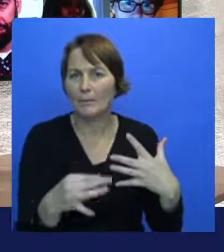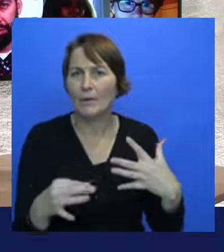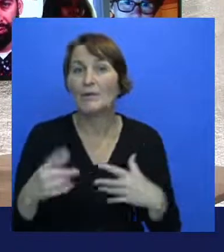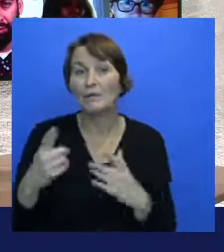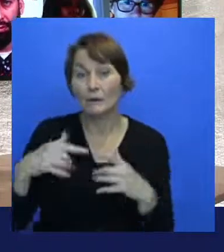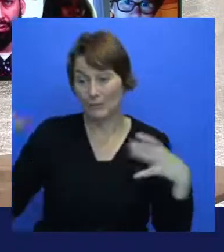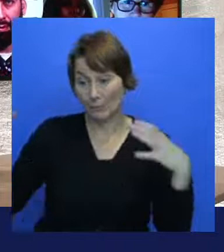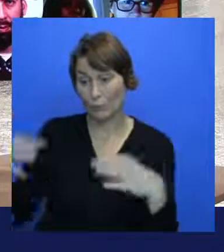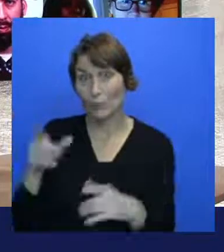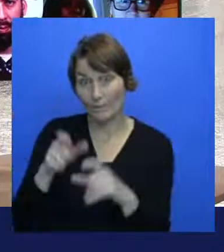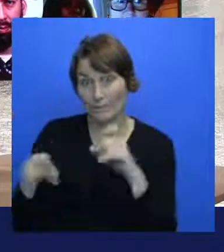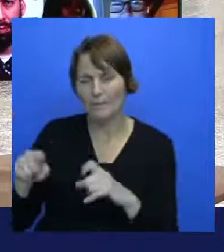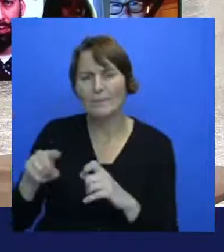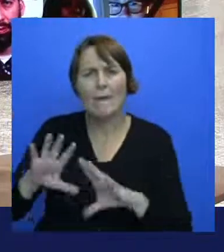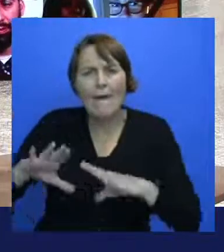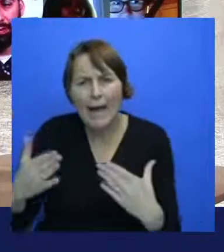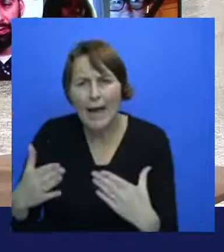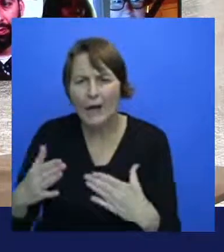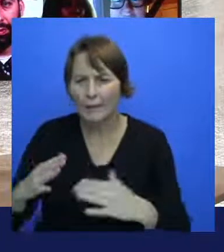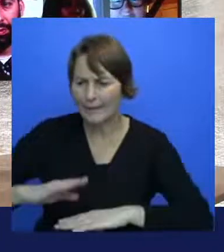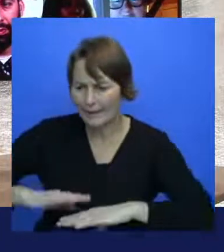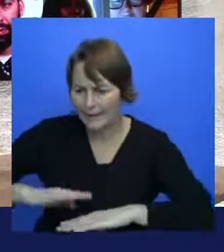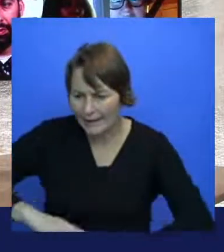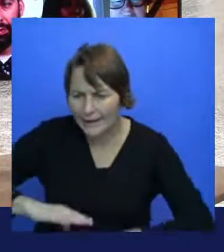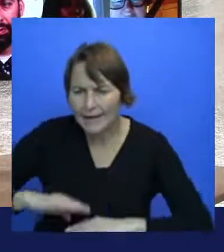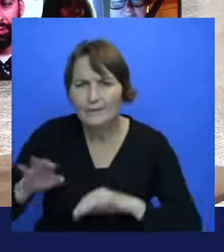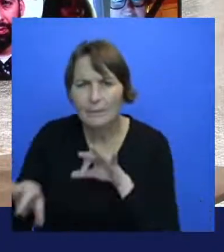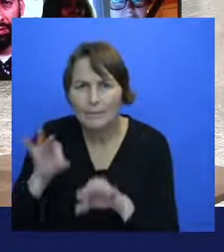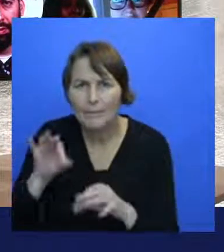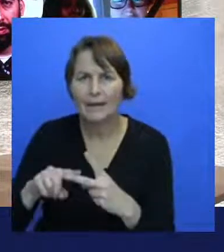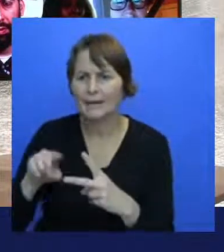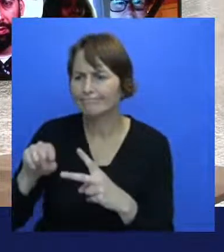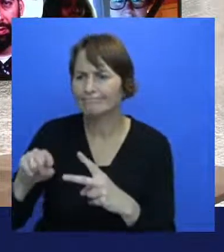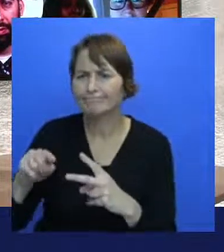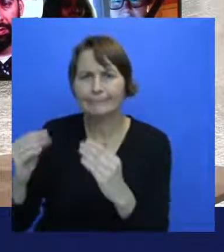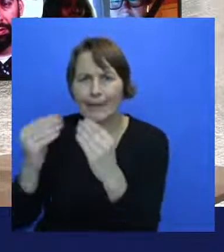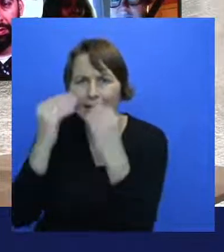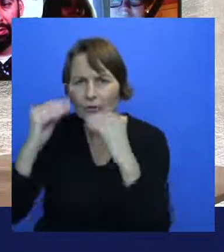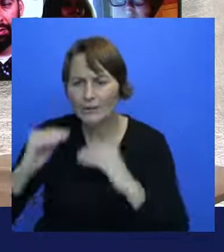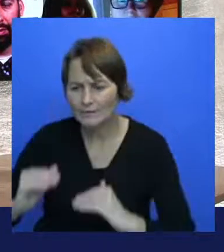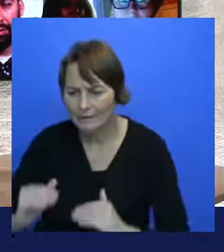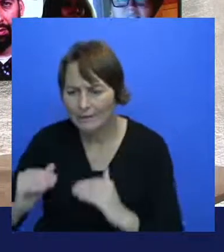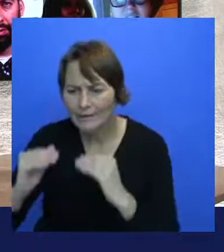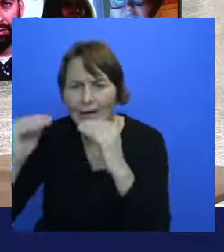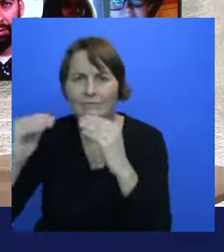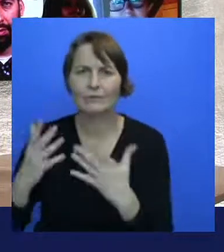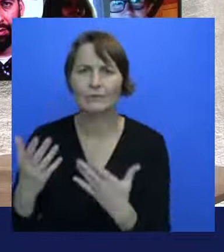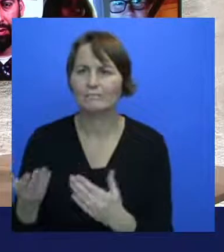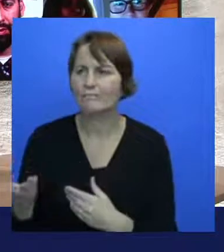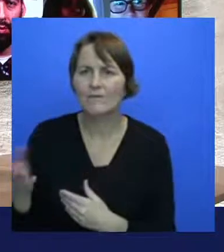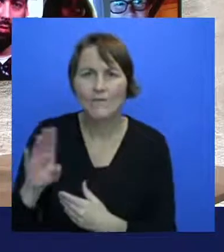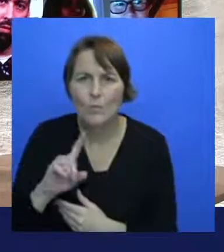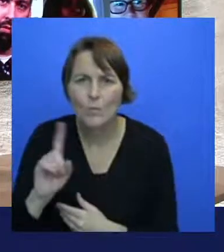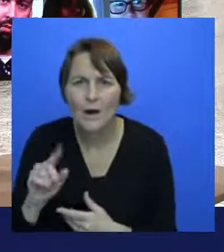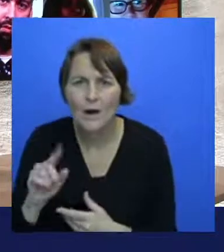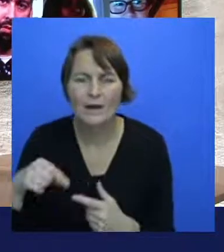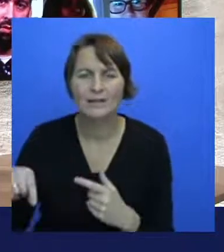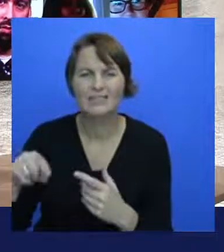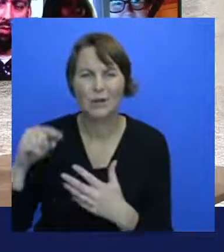gender? What are you doing with education level and those kind of things? Are you setting people behind, for example?